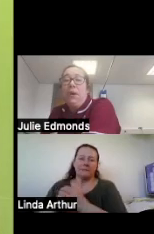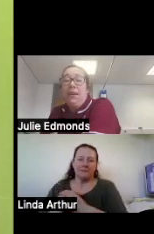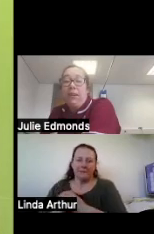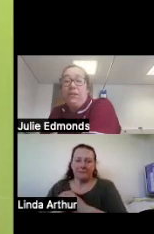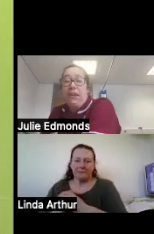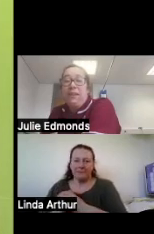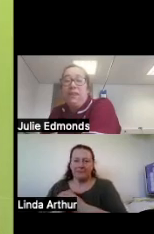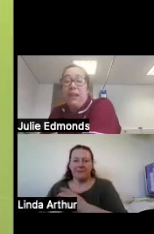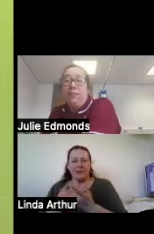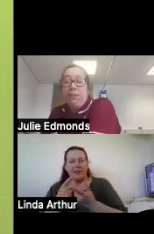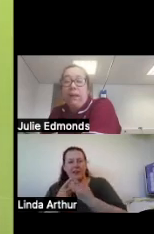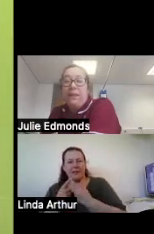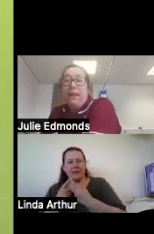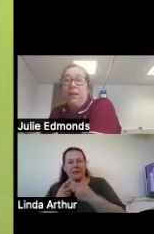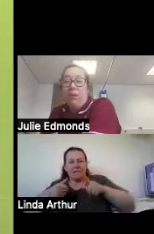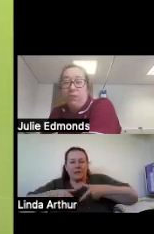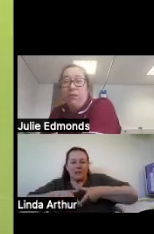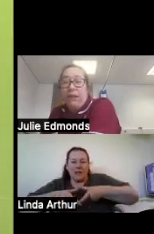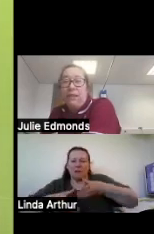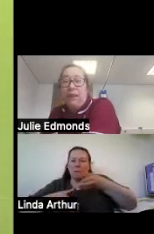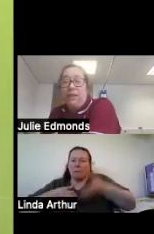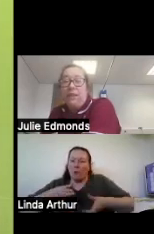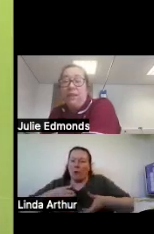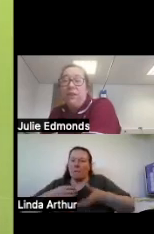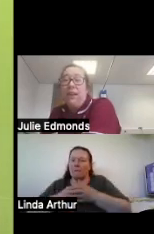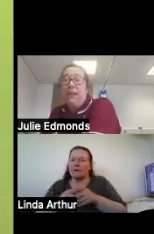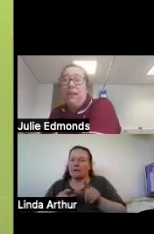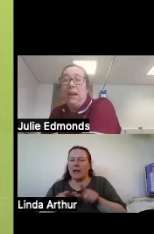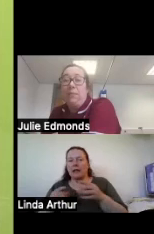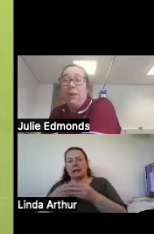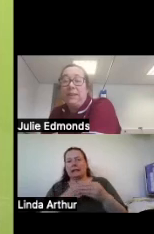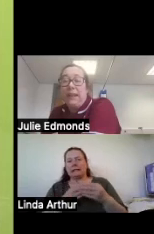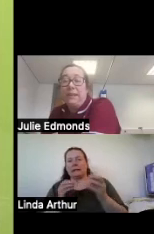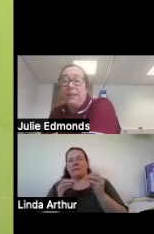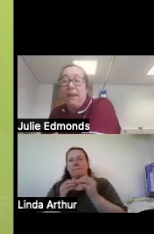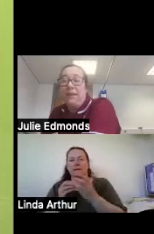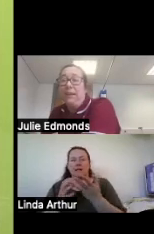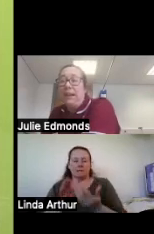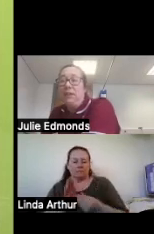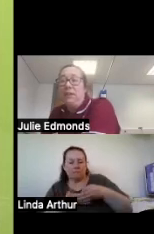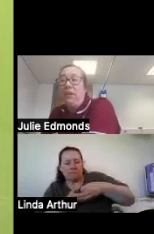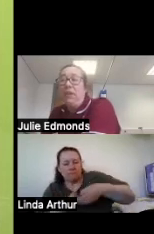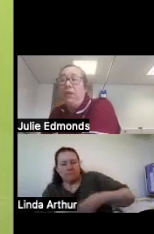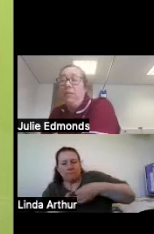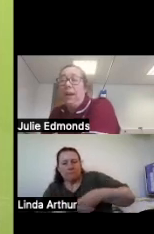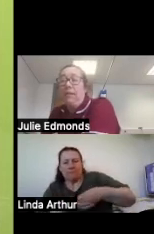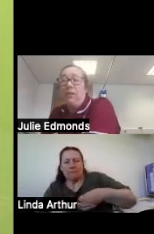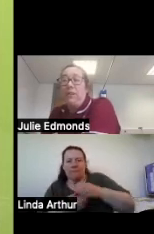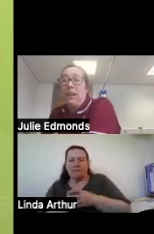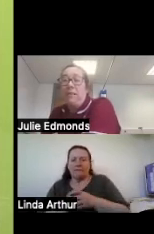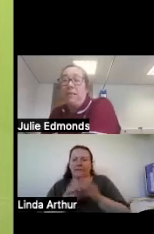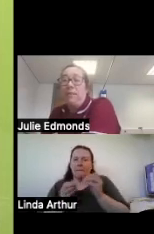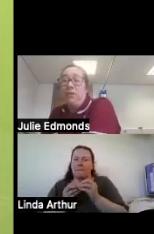So, and another thing is vaginal prolapse that can also lead to bladder dysfunction. It can press against the bladder and lead to the bladder